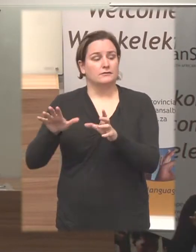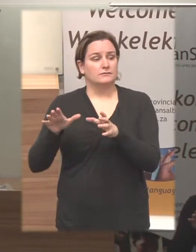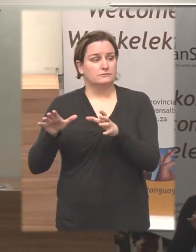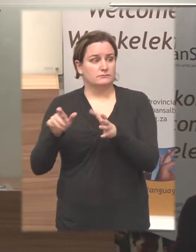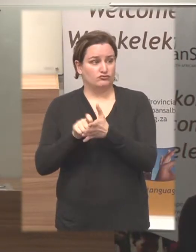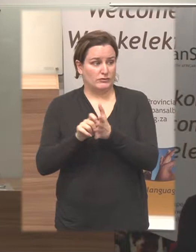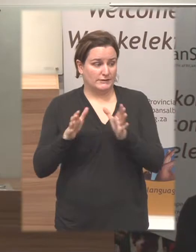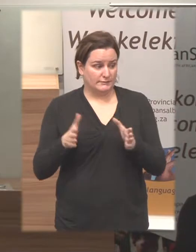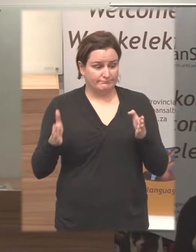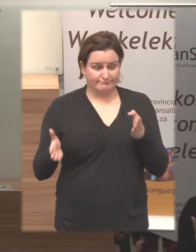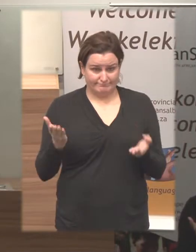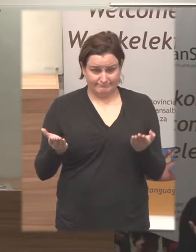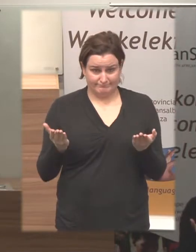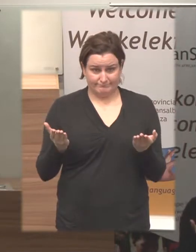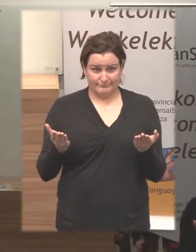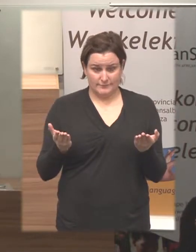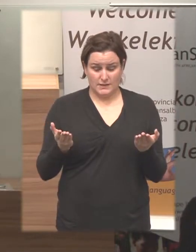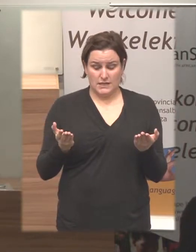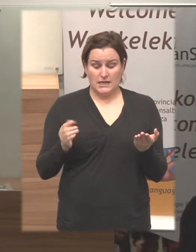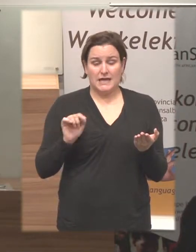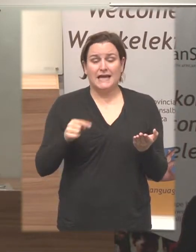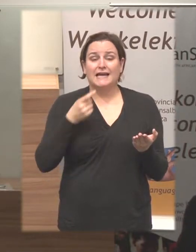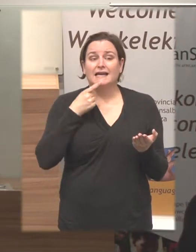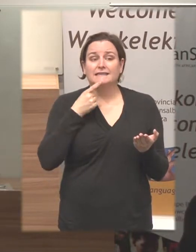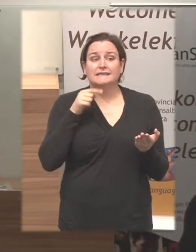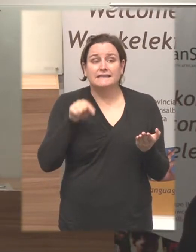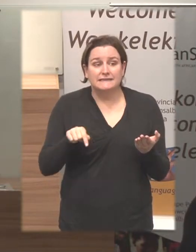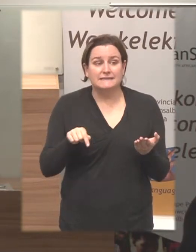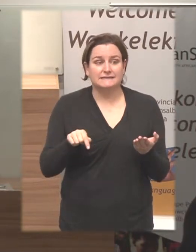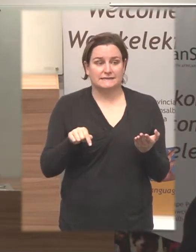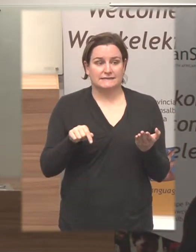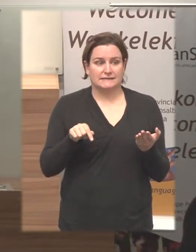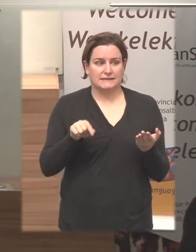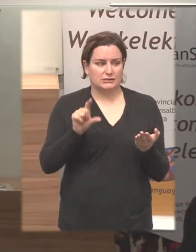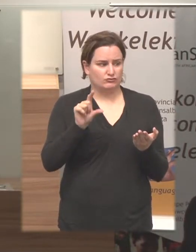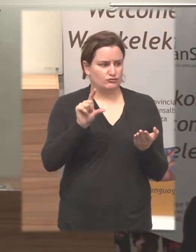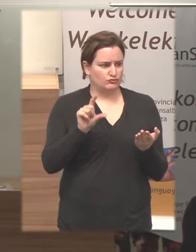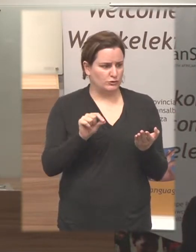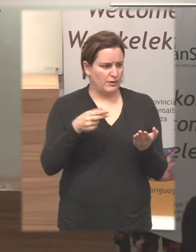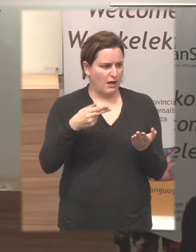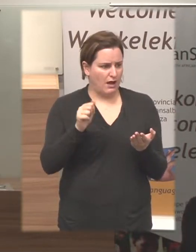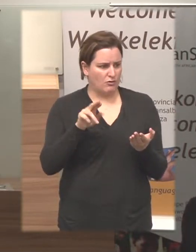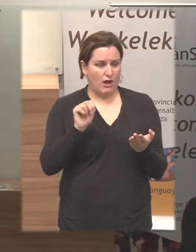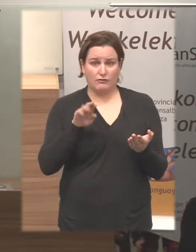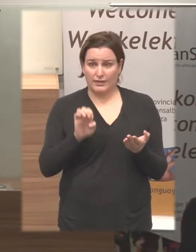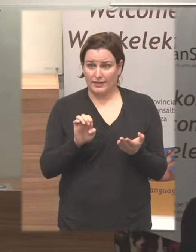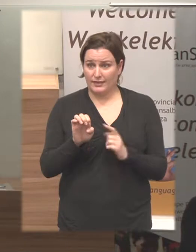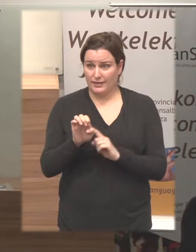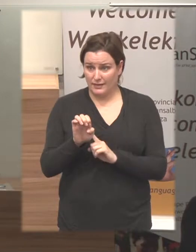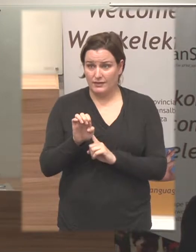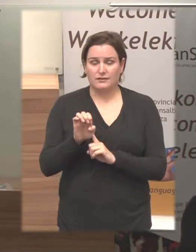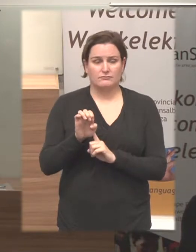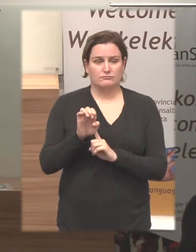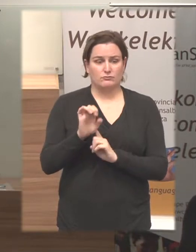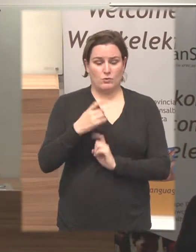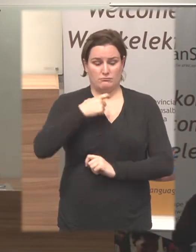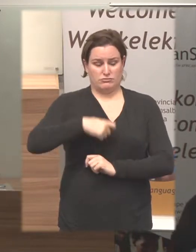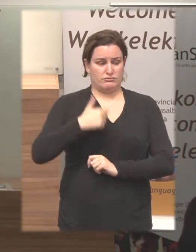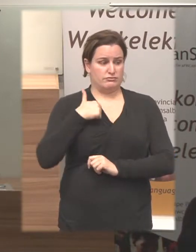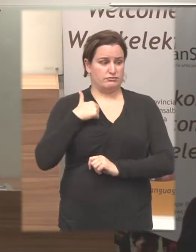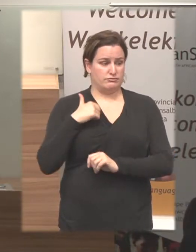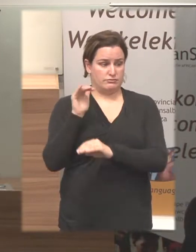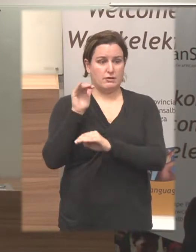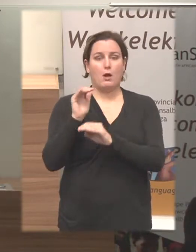researching instances of what they've called in the article Chi Harari, where the bus conductor in Harare is talking to passengers and he